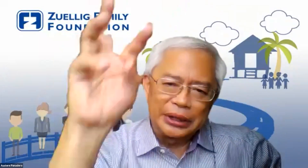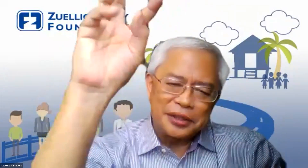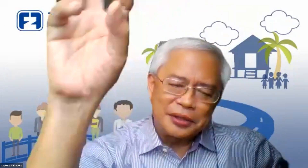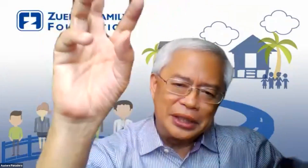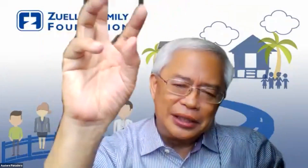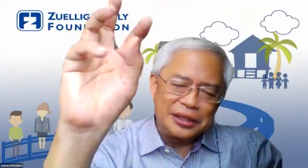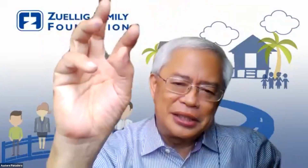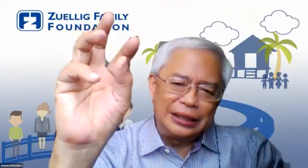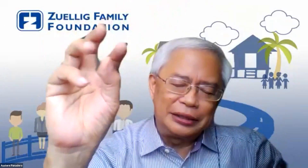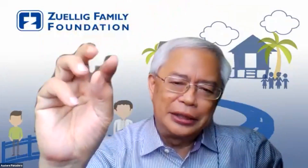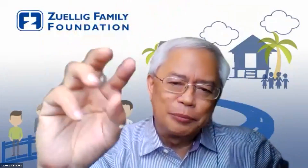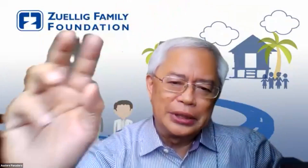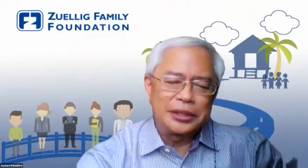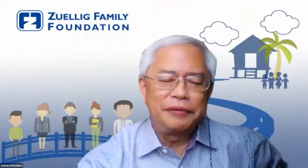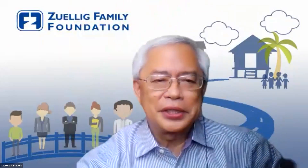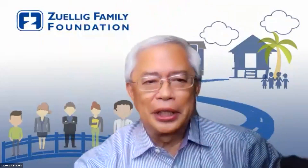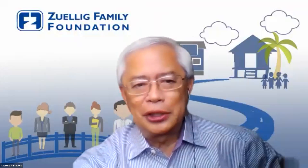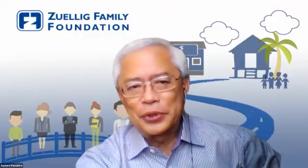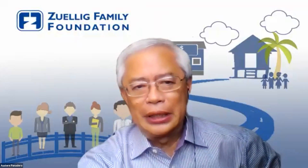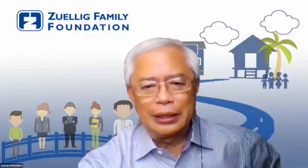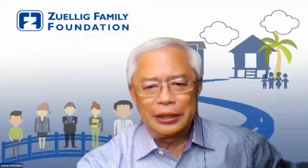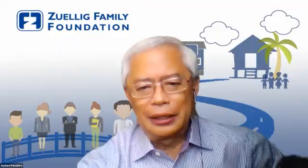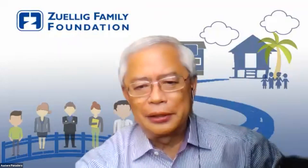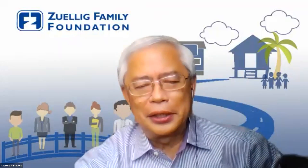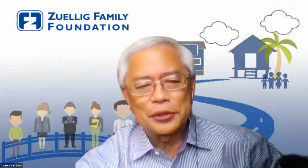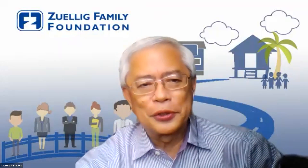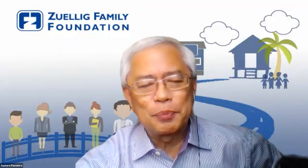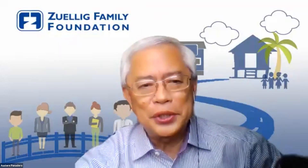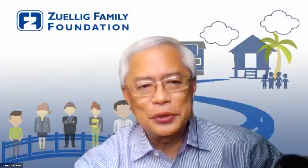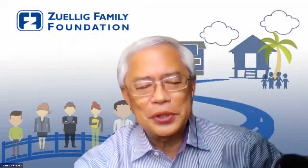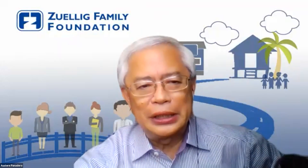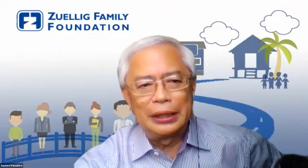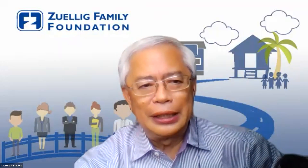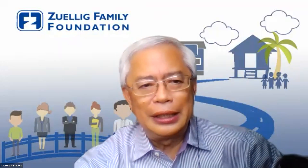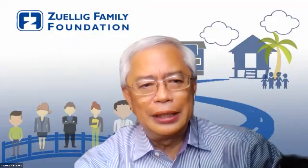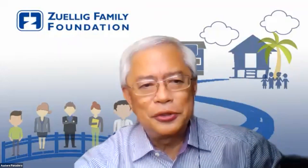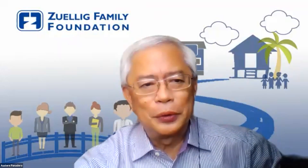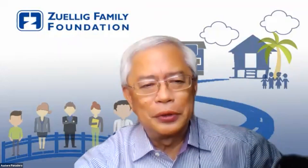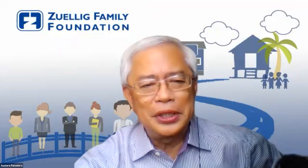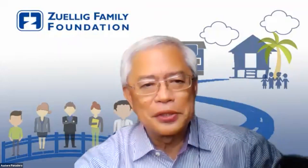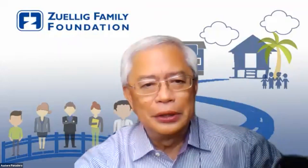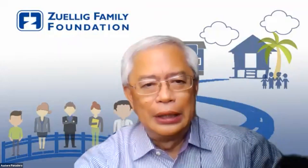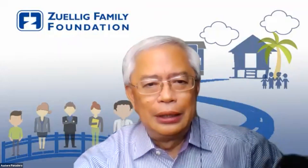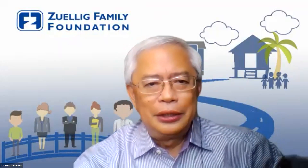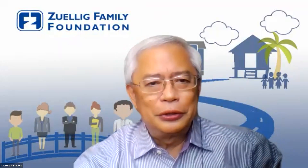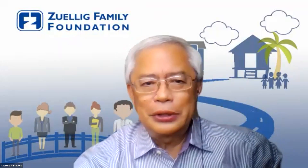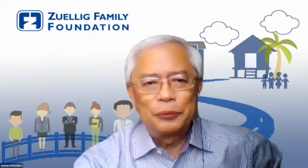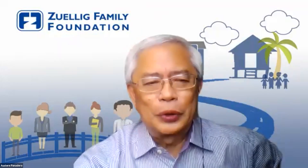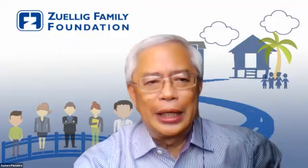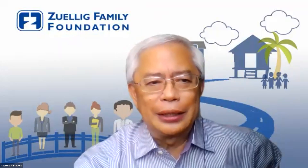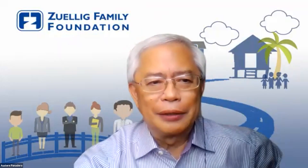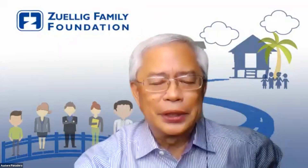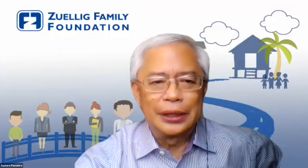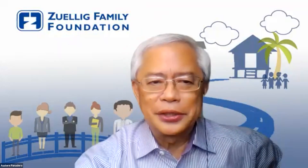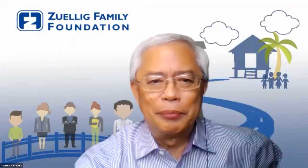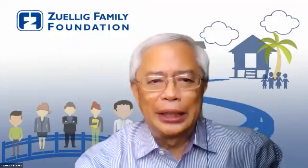isa, but it's really triggered by the chief executives. And I think our 3 resource persons clearly showed this. No, you don't have to